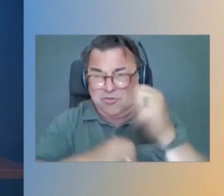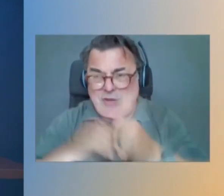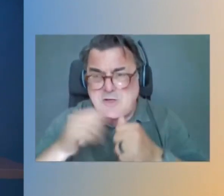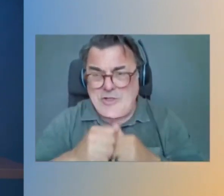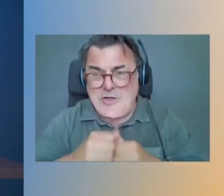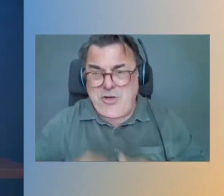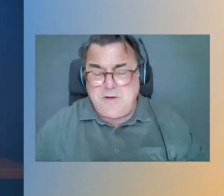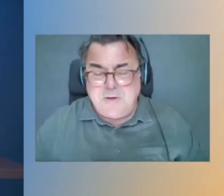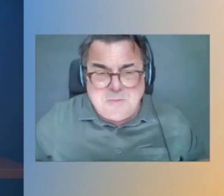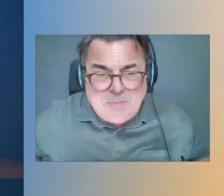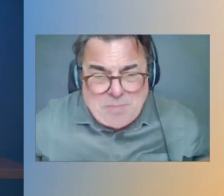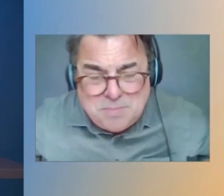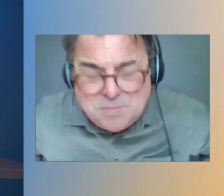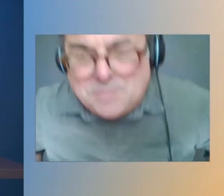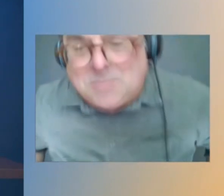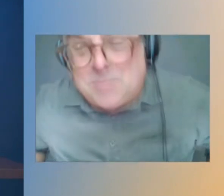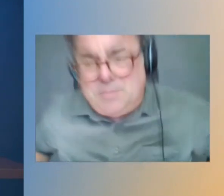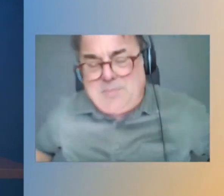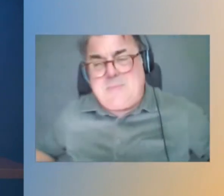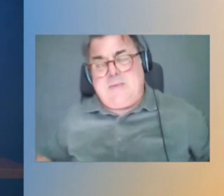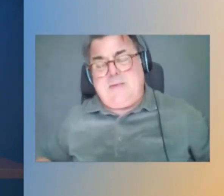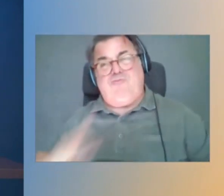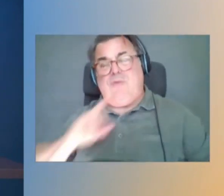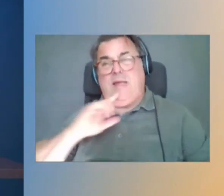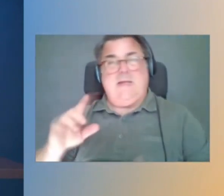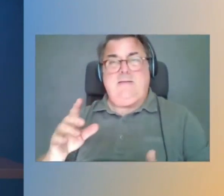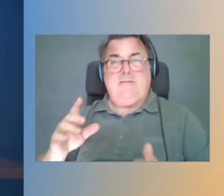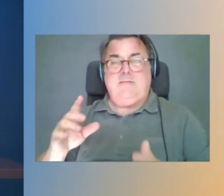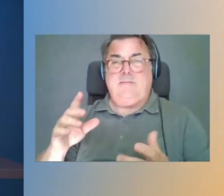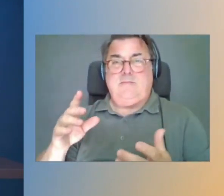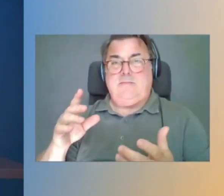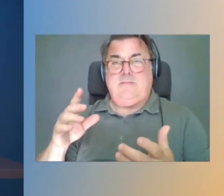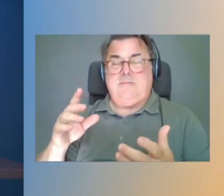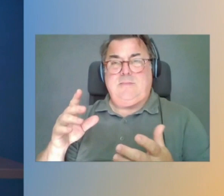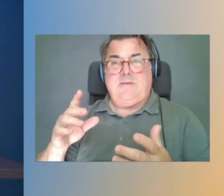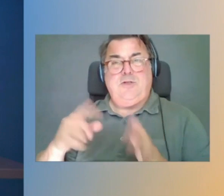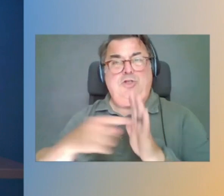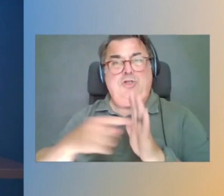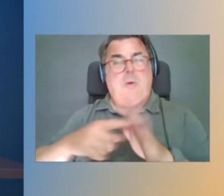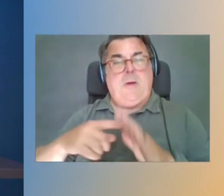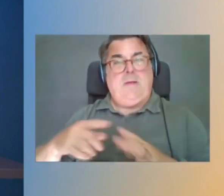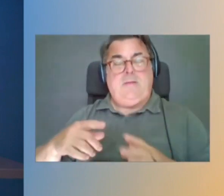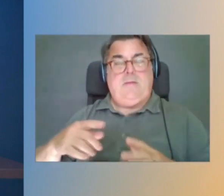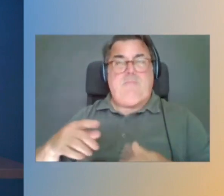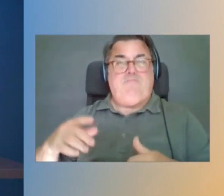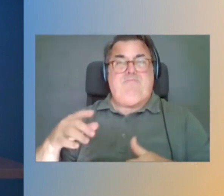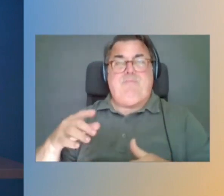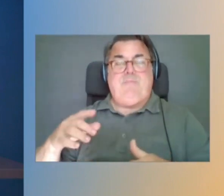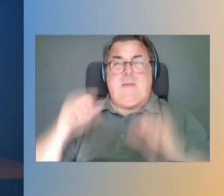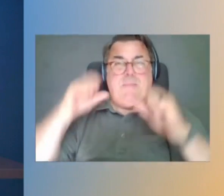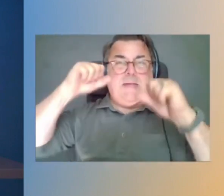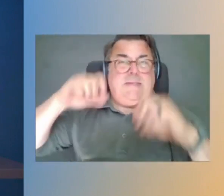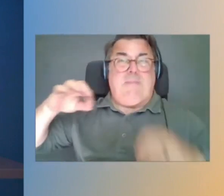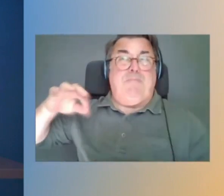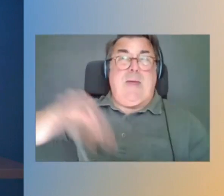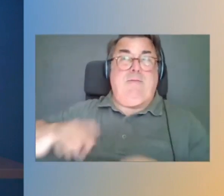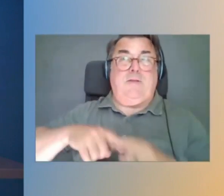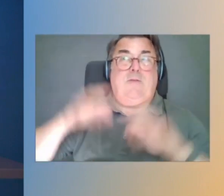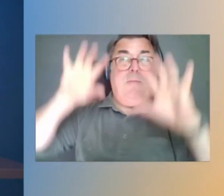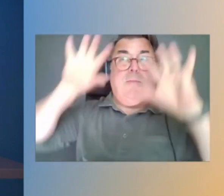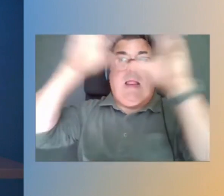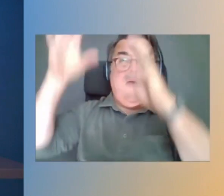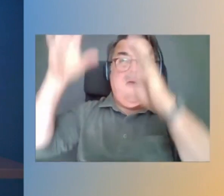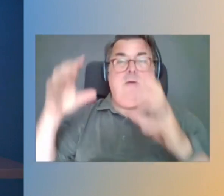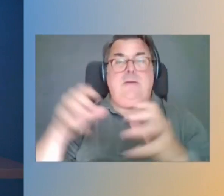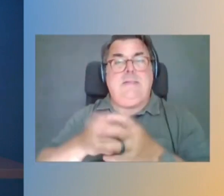it, right? Yeah. So again, reiterating on the primary benefits of the cloud is really that elasticity or scalability, right? It's no longer